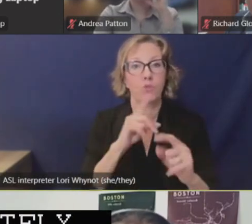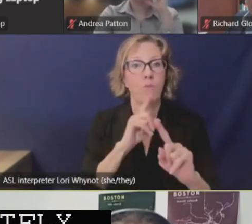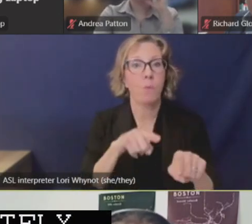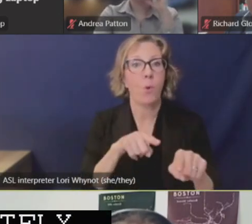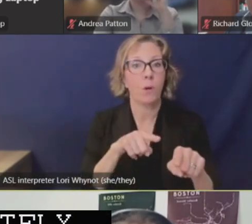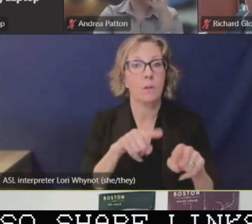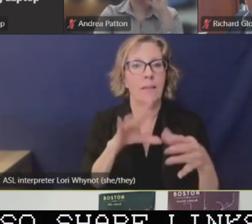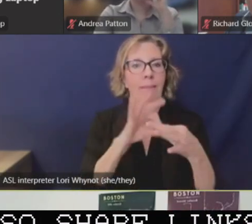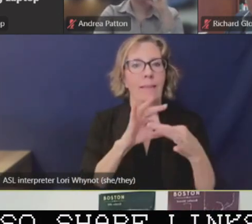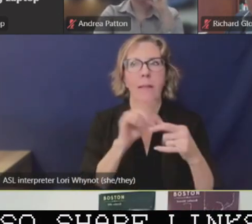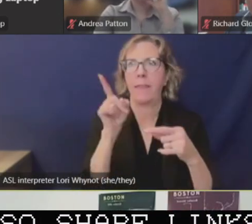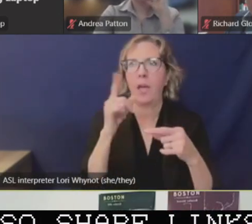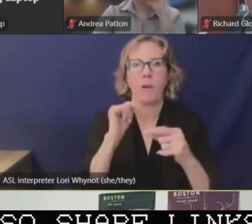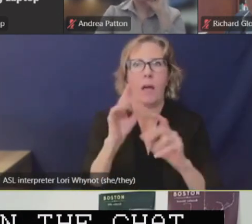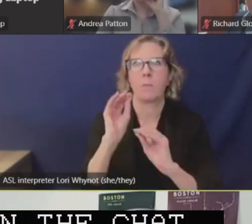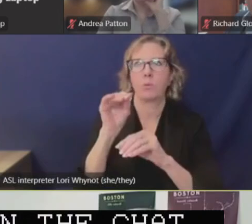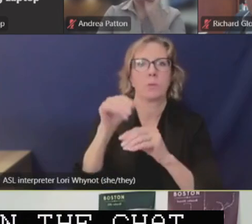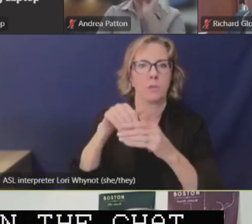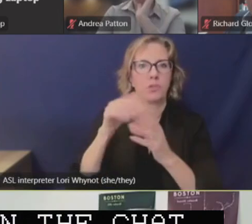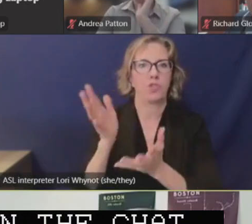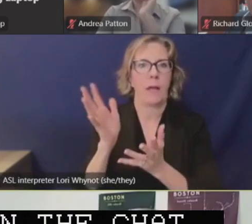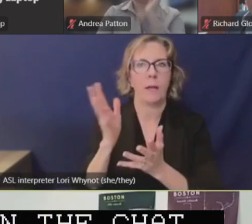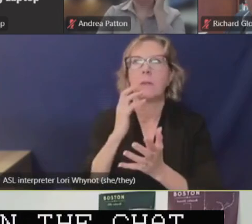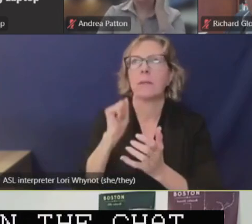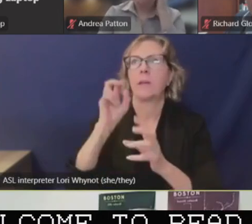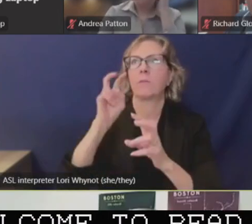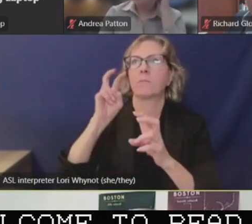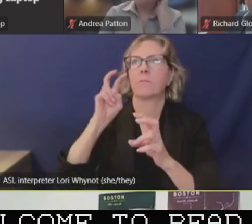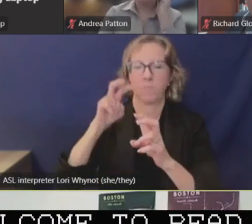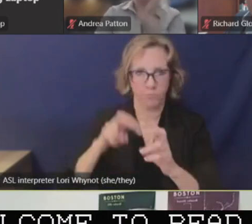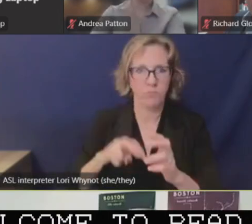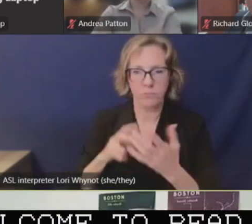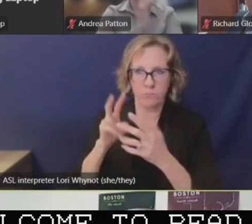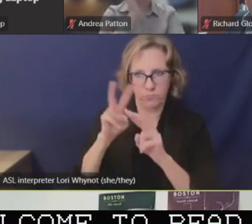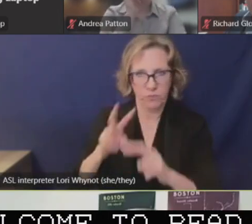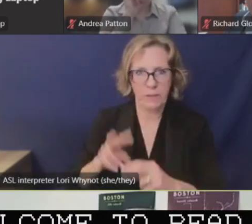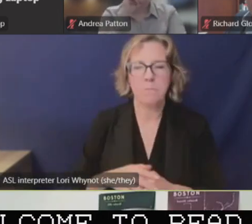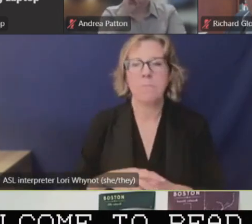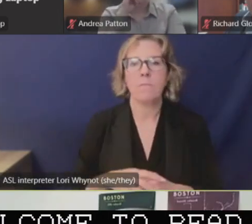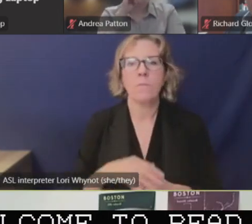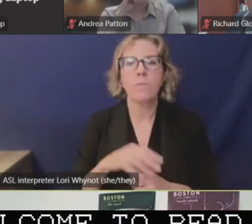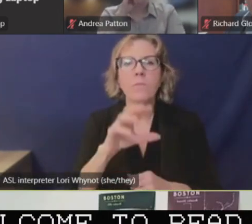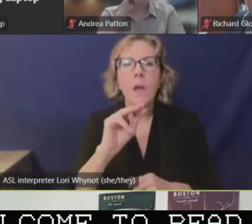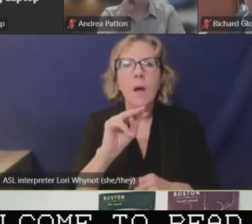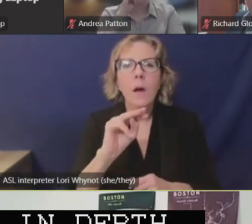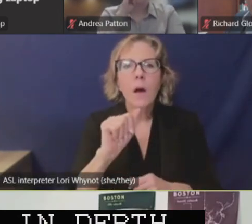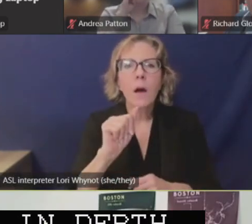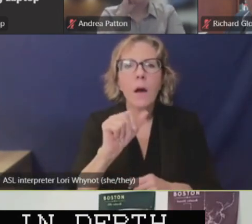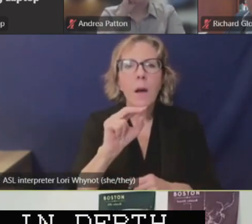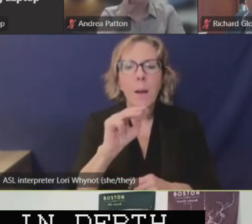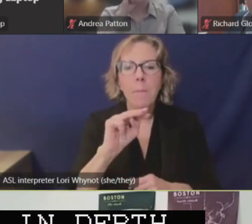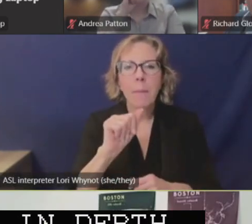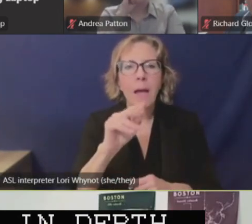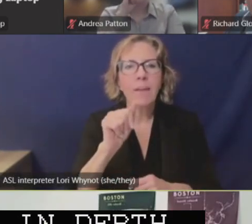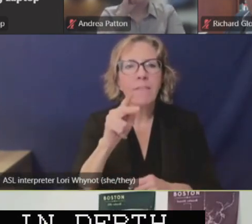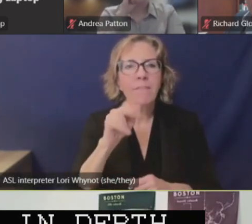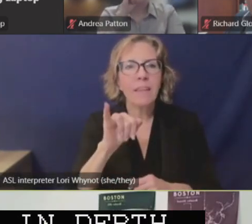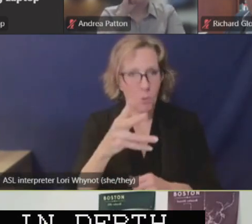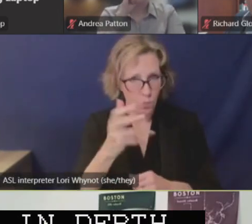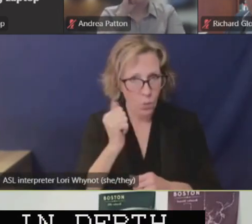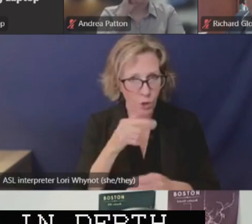little more in depth. Manavi, do you actually want to answer the question on how those peer cities were chosen?